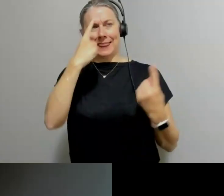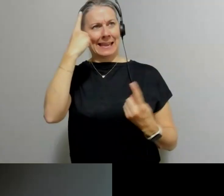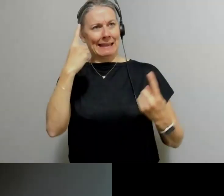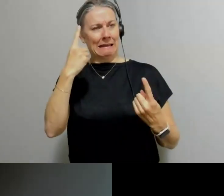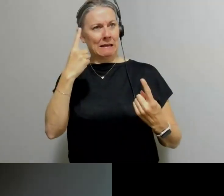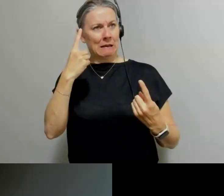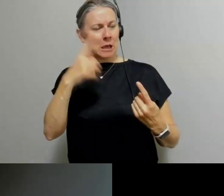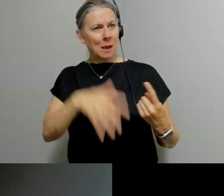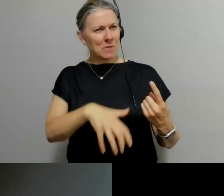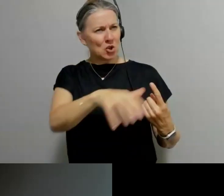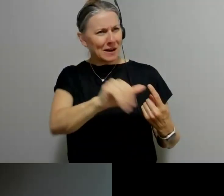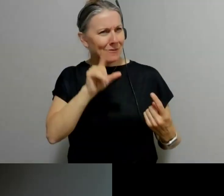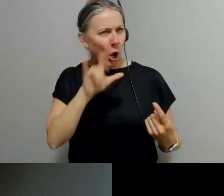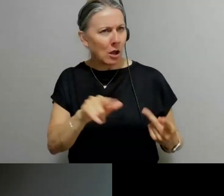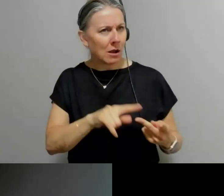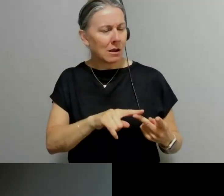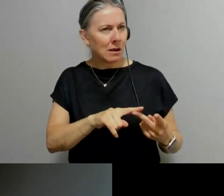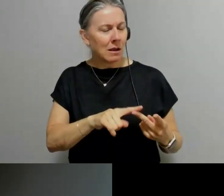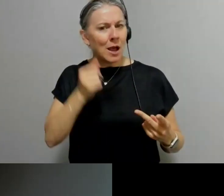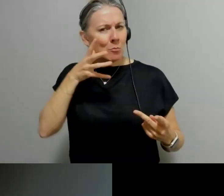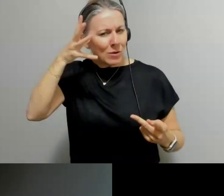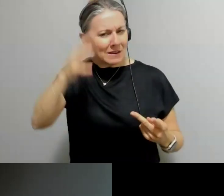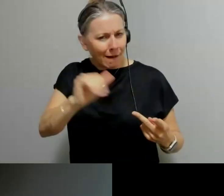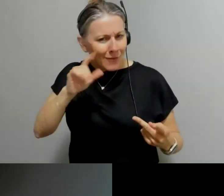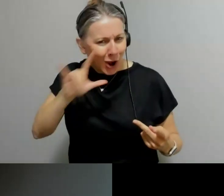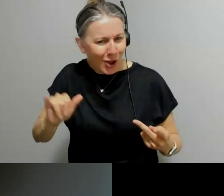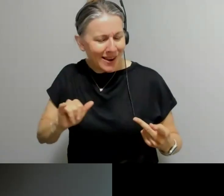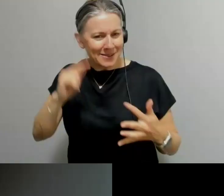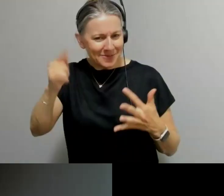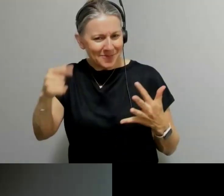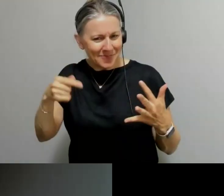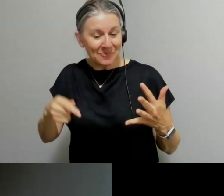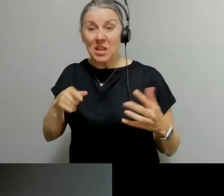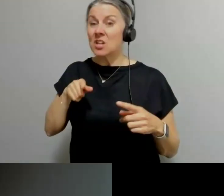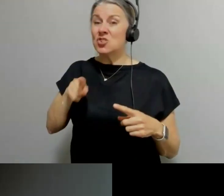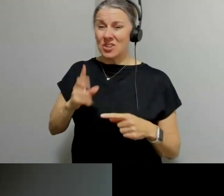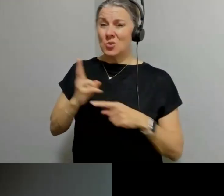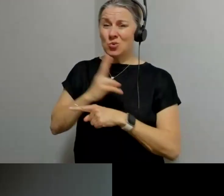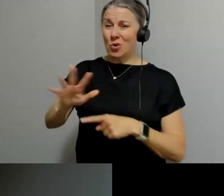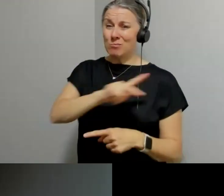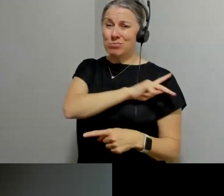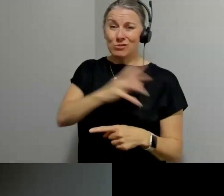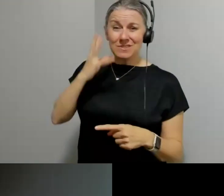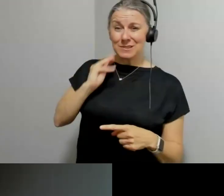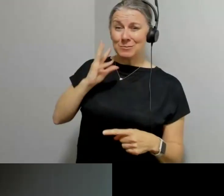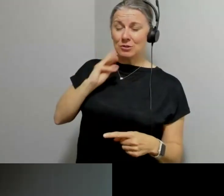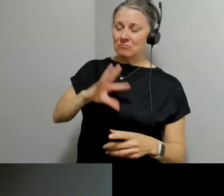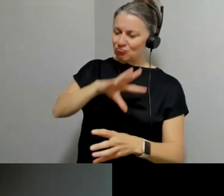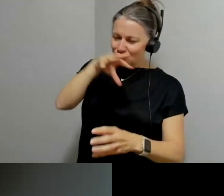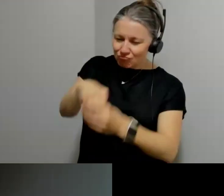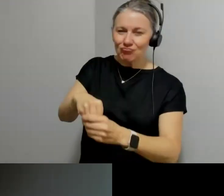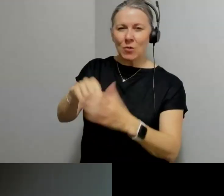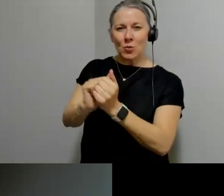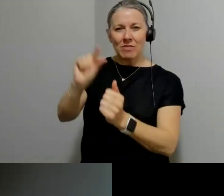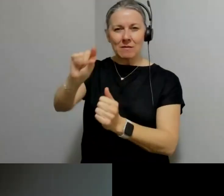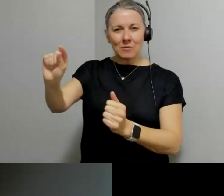be like. She led from personal lived experience, and she wasn't afraid to bring her entire self to her public role.